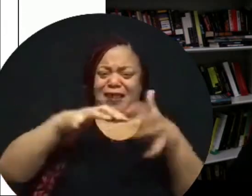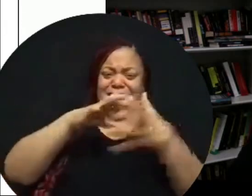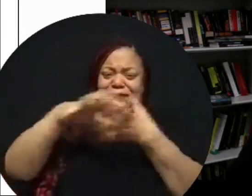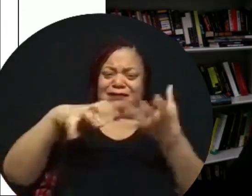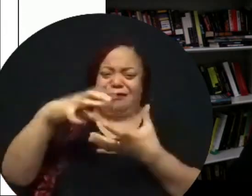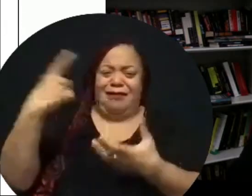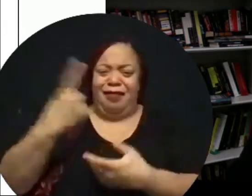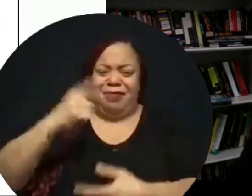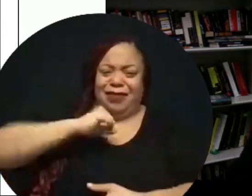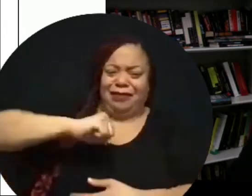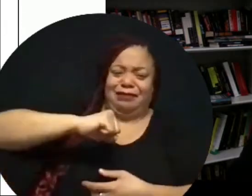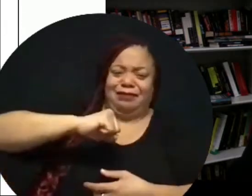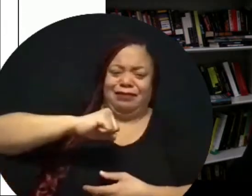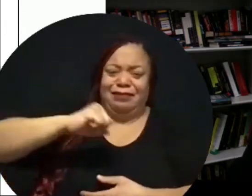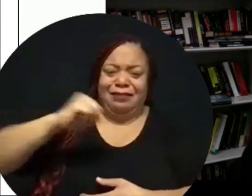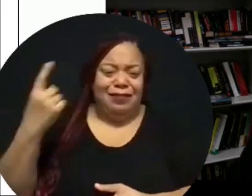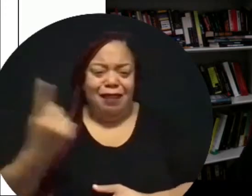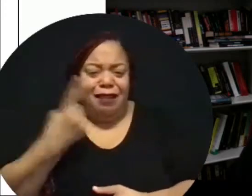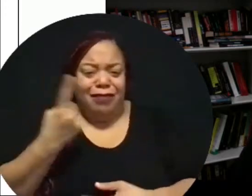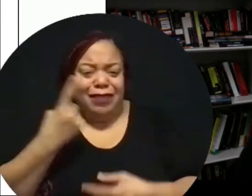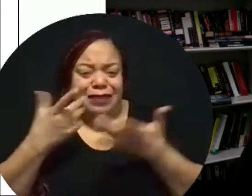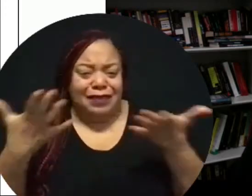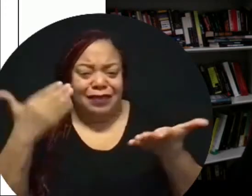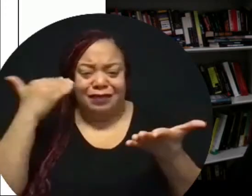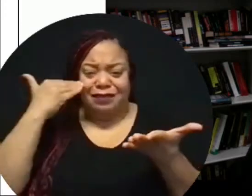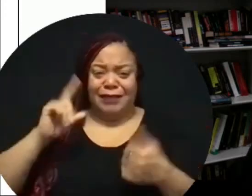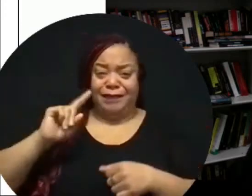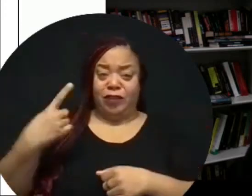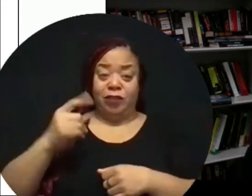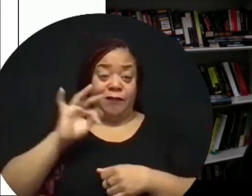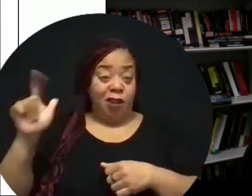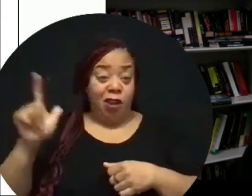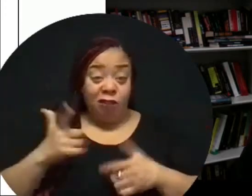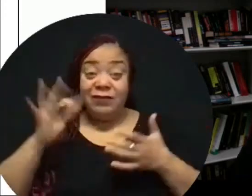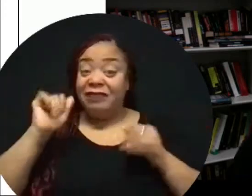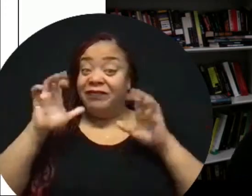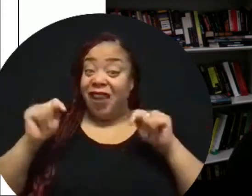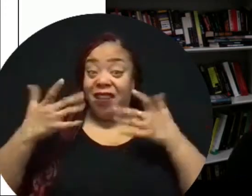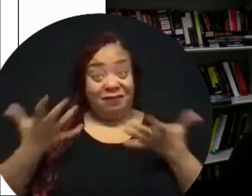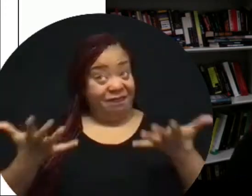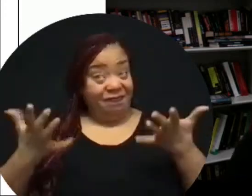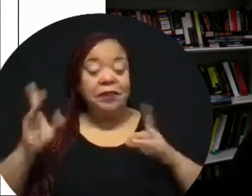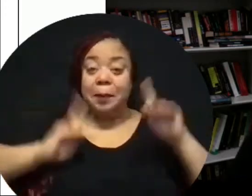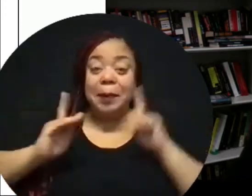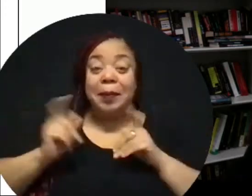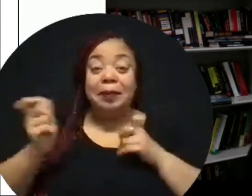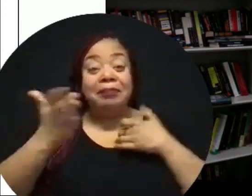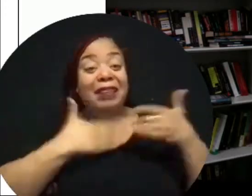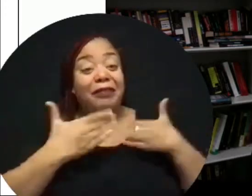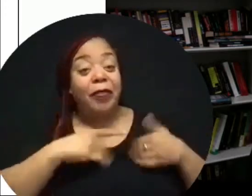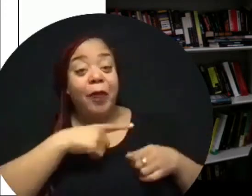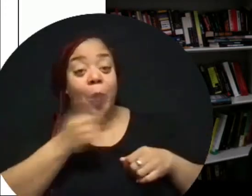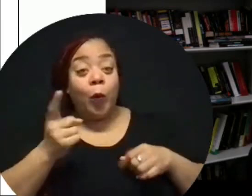people who are hog stealing and sharing hogs in the woods, that's a whole other kind of fugitive relationship that doesn't correspond